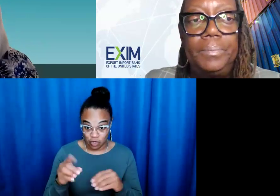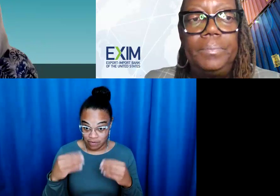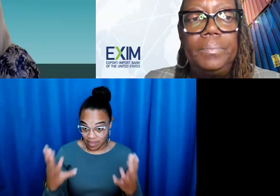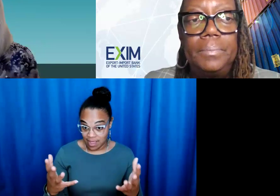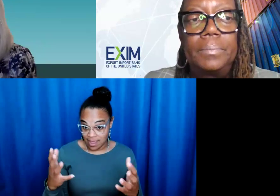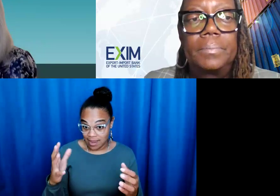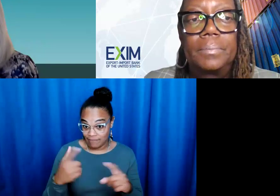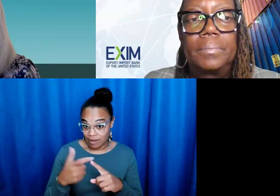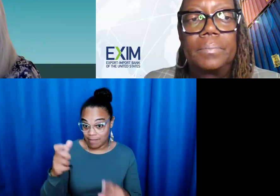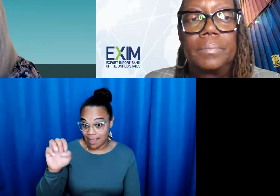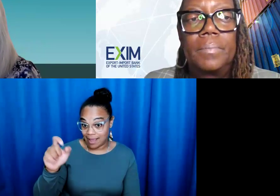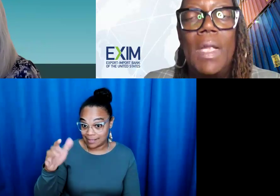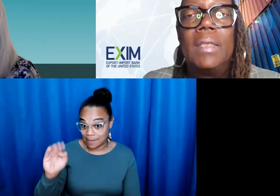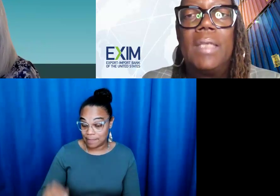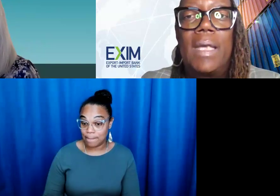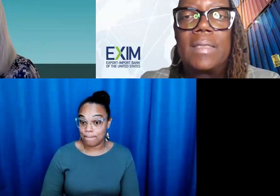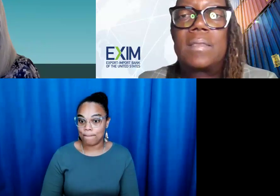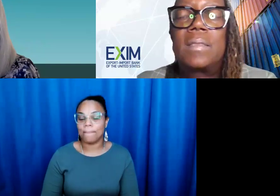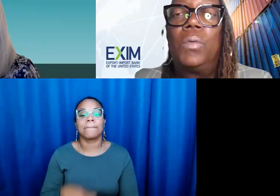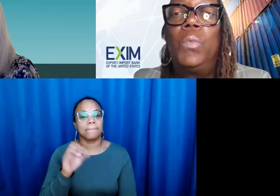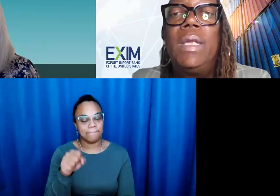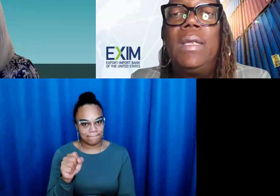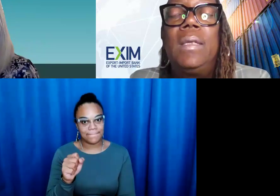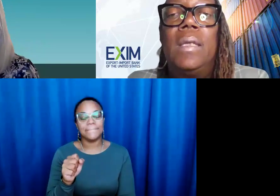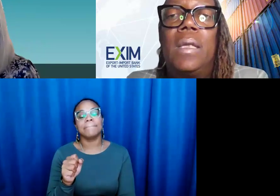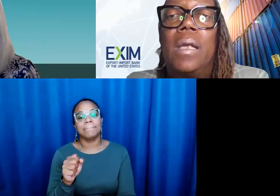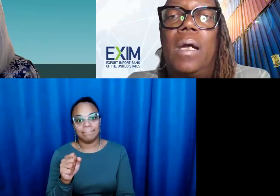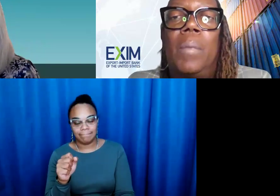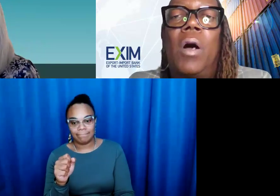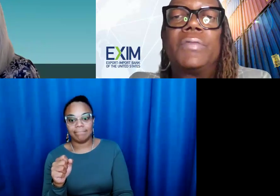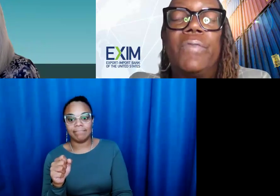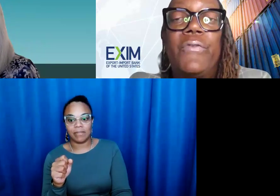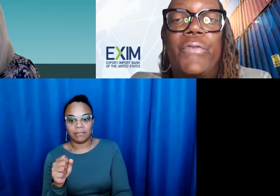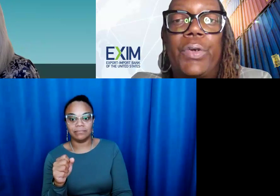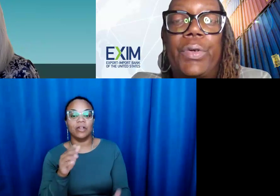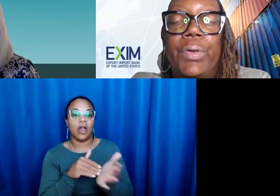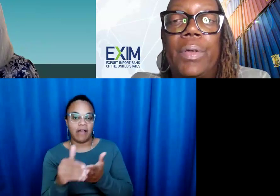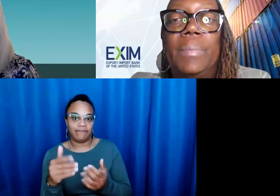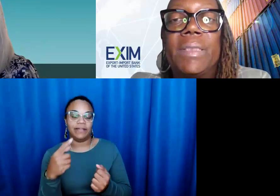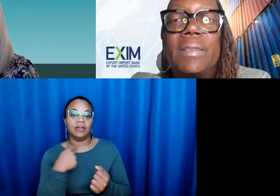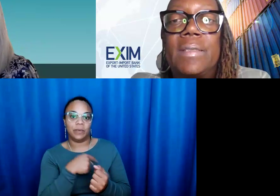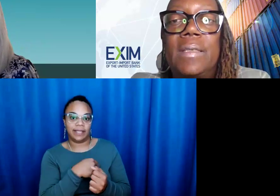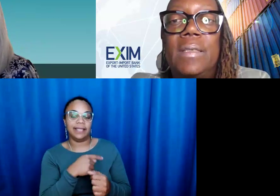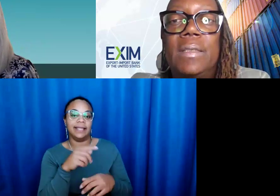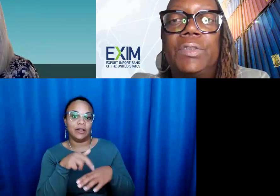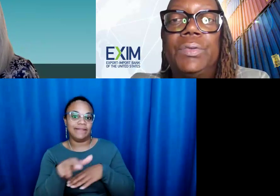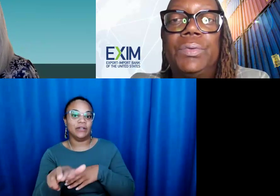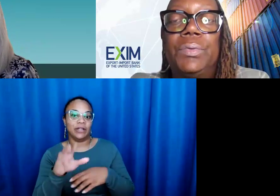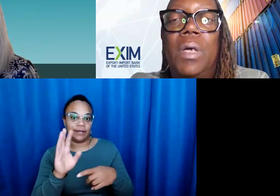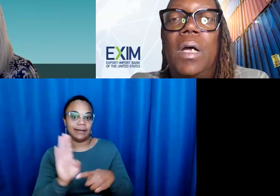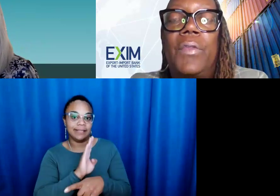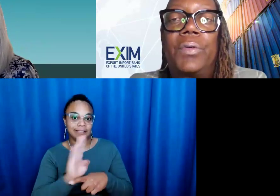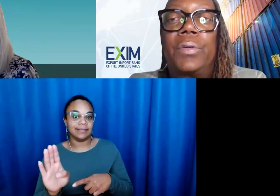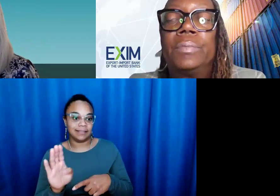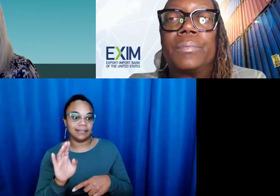at EXIM or? Yes, so we often refer businesses